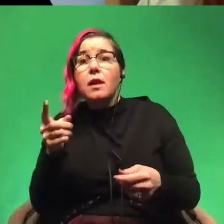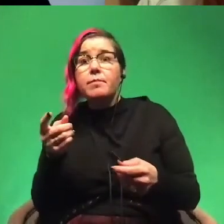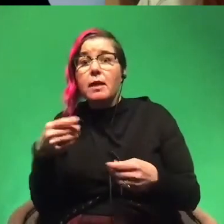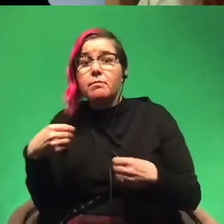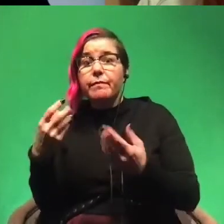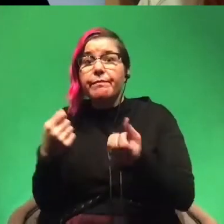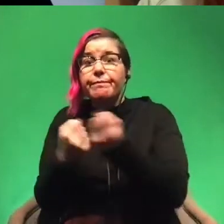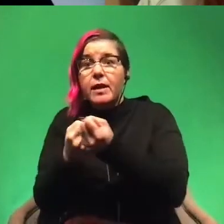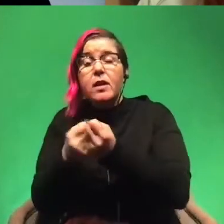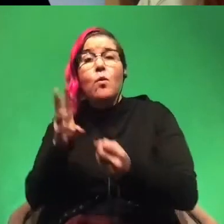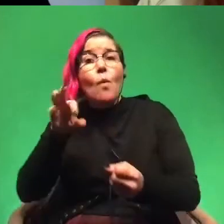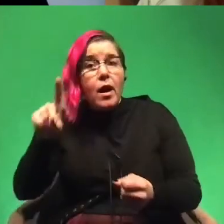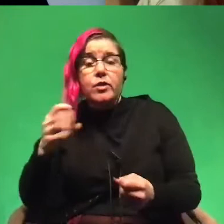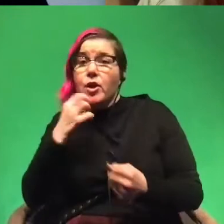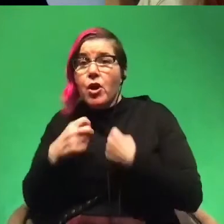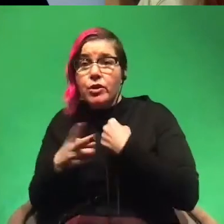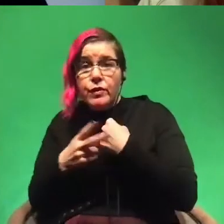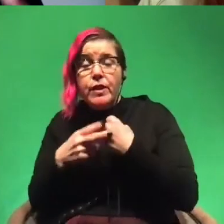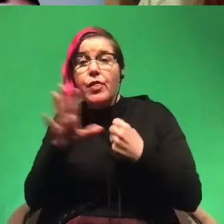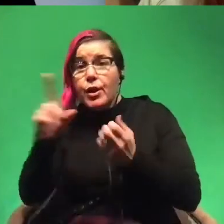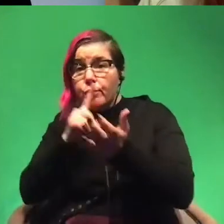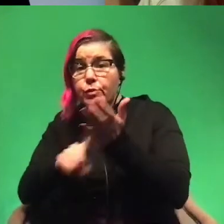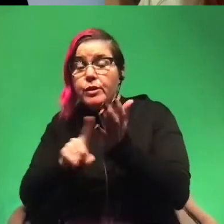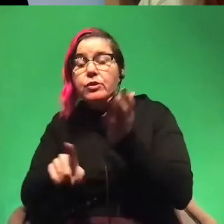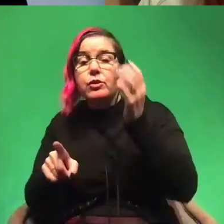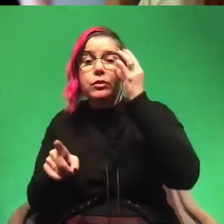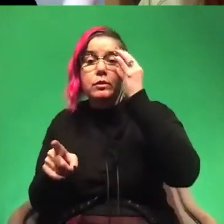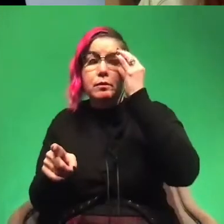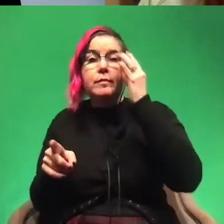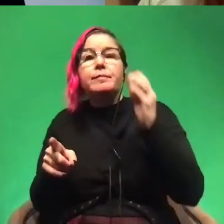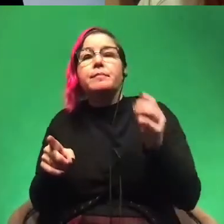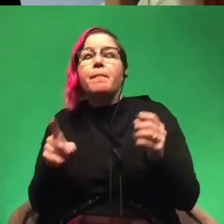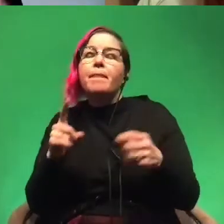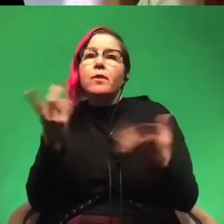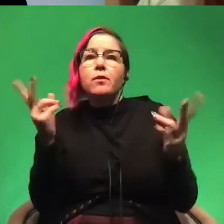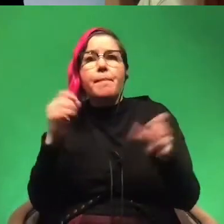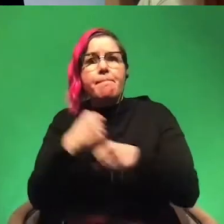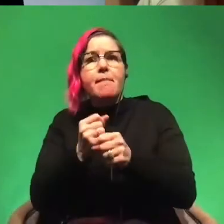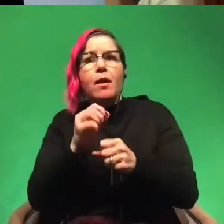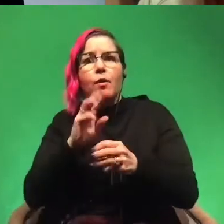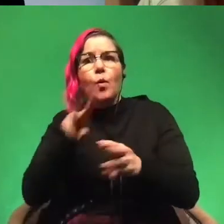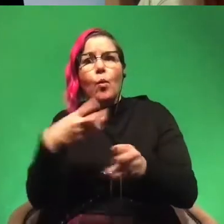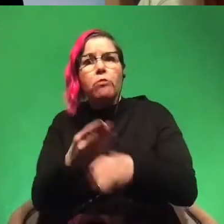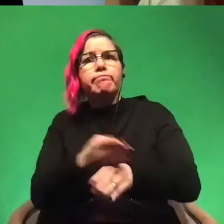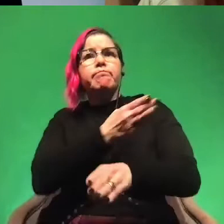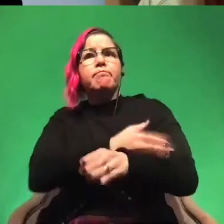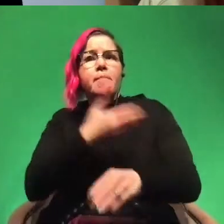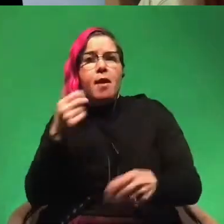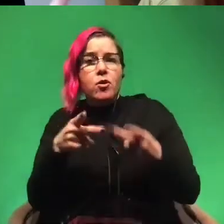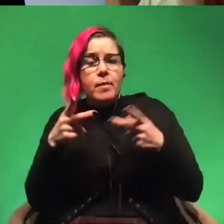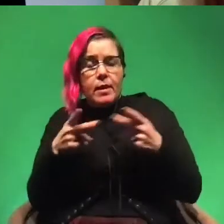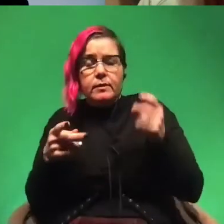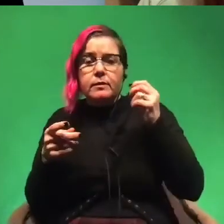wild conservation and wild conservation research in order to make it like the world a better place. And that's a pretty way to say it, but